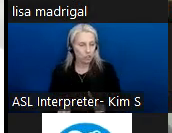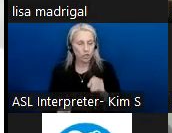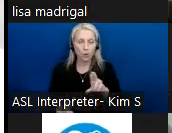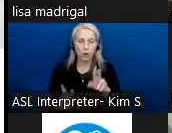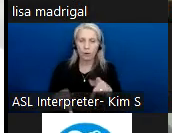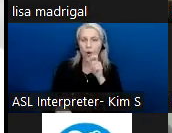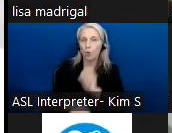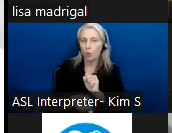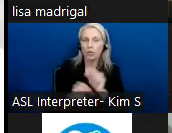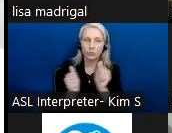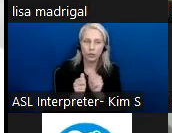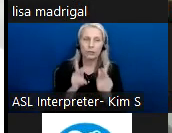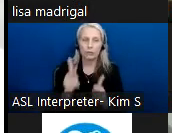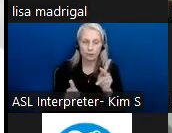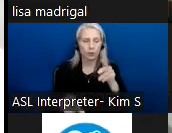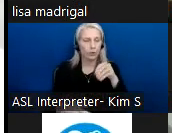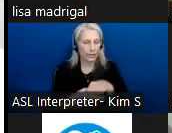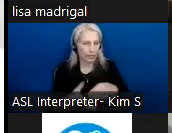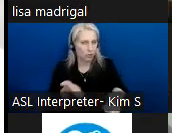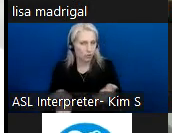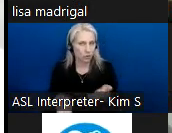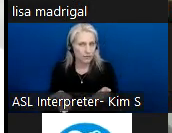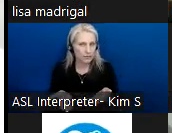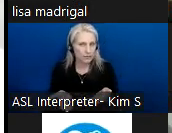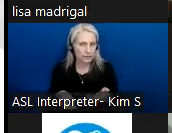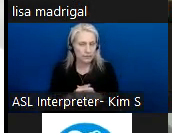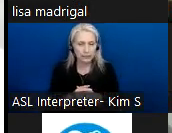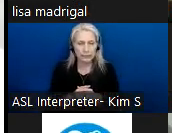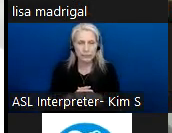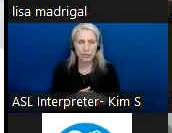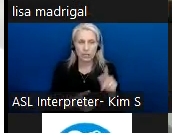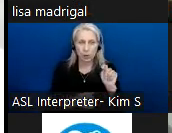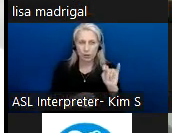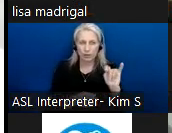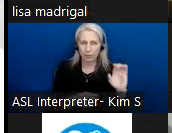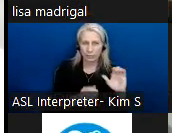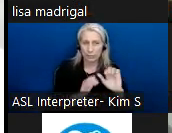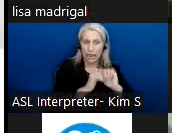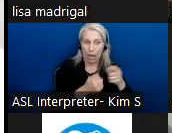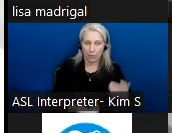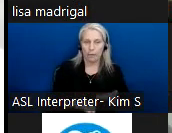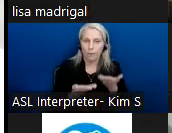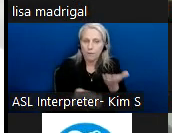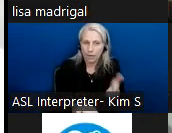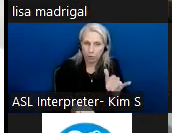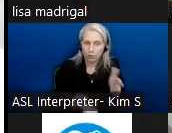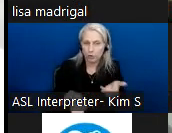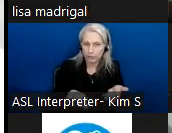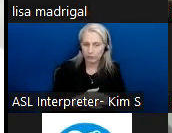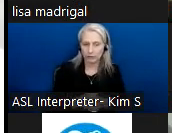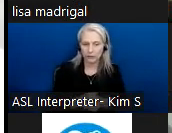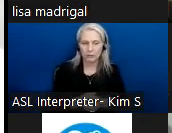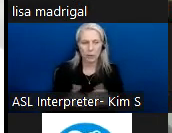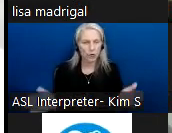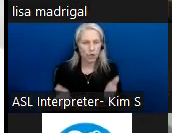works with people in services, and trauma-informed care is the way that they deliver their services. And I want to encourage people to